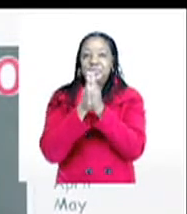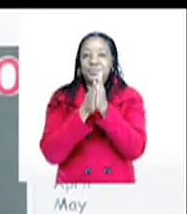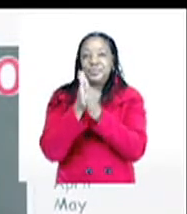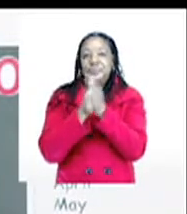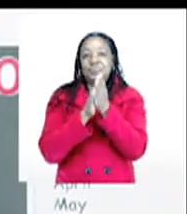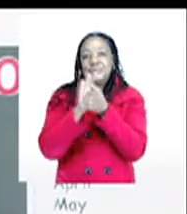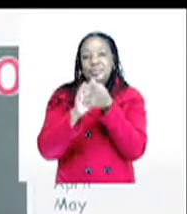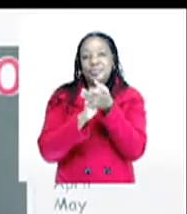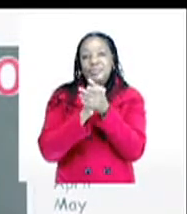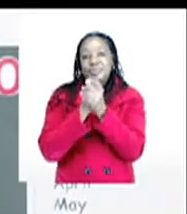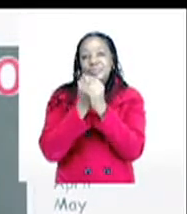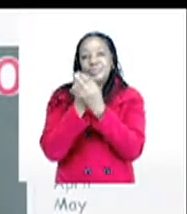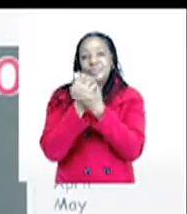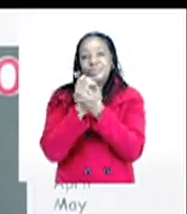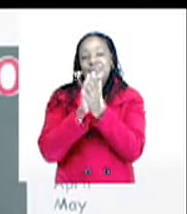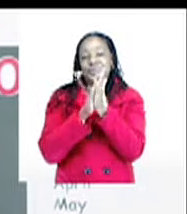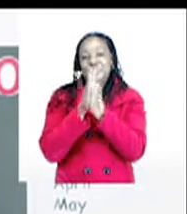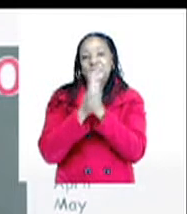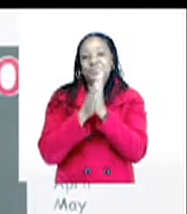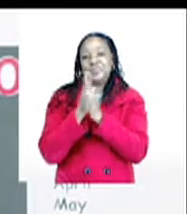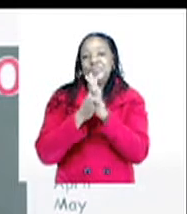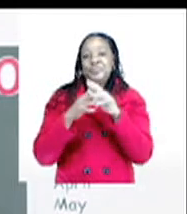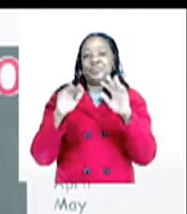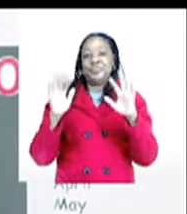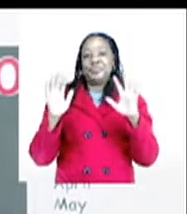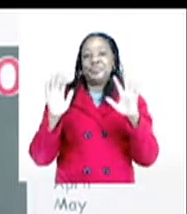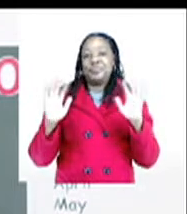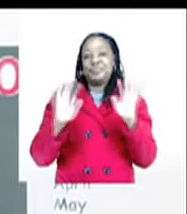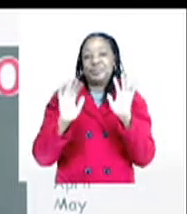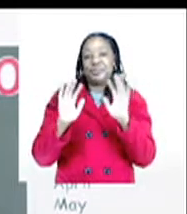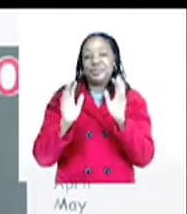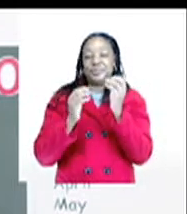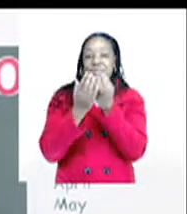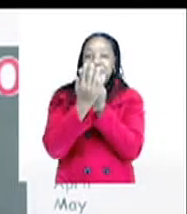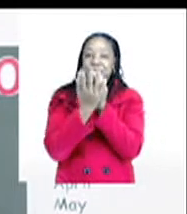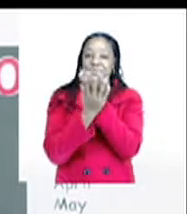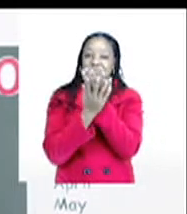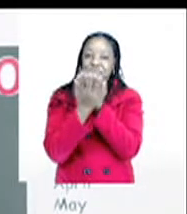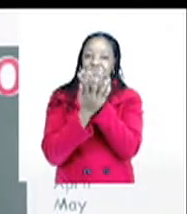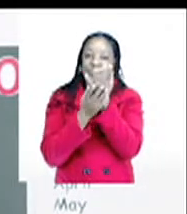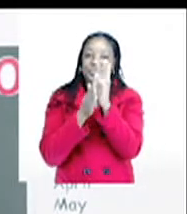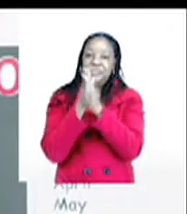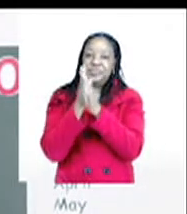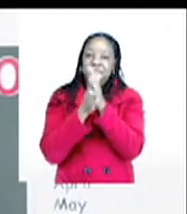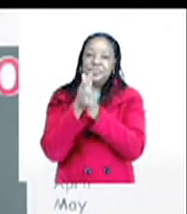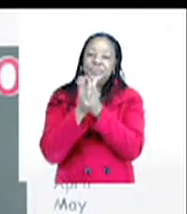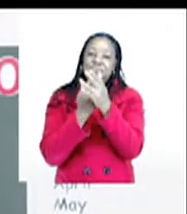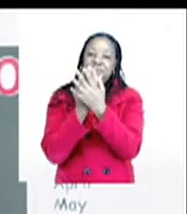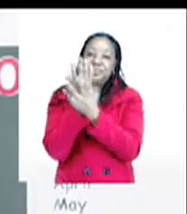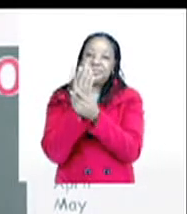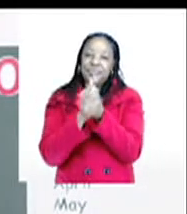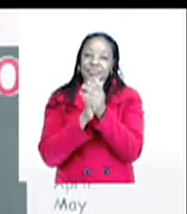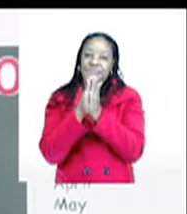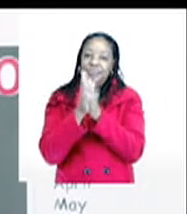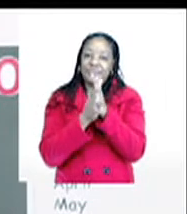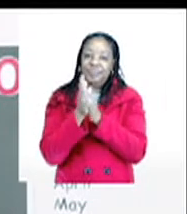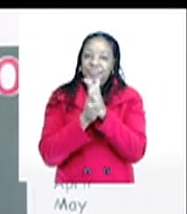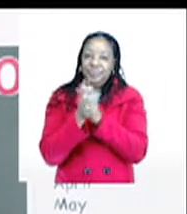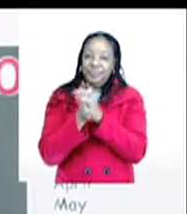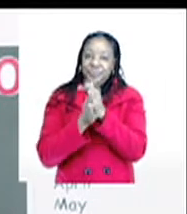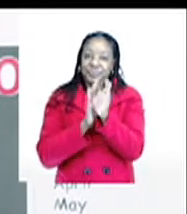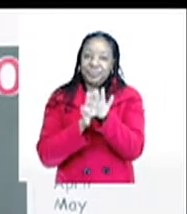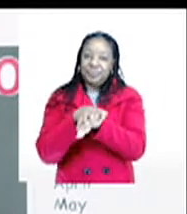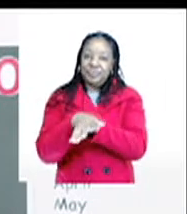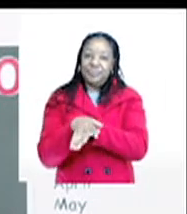and mine are clean. We have sanitized. Rub, rub, rub your